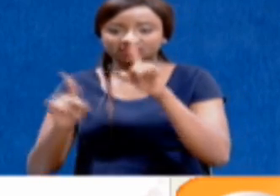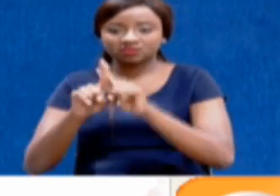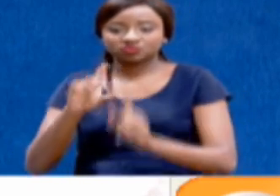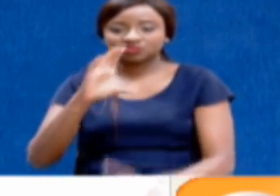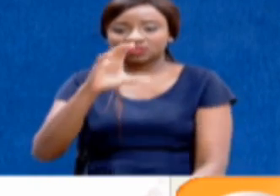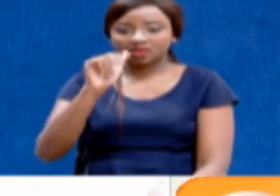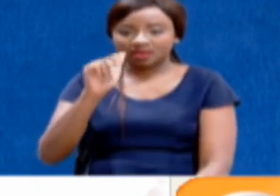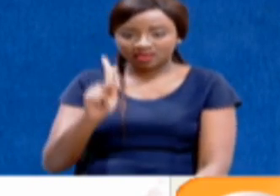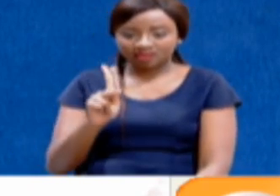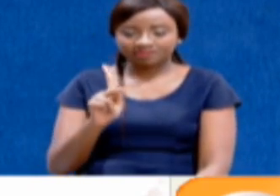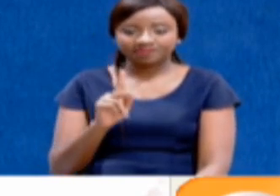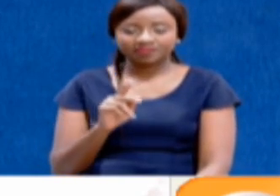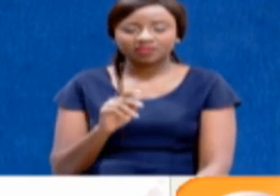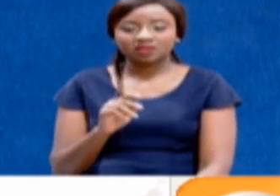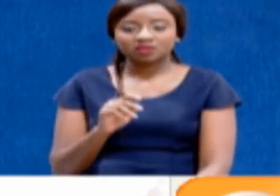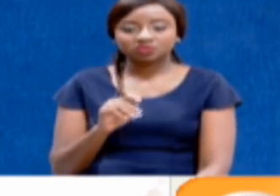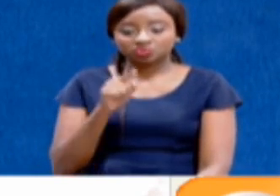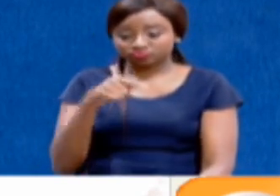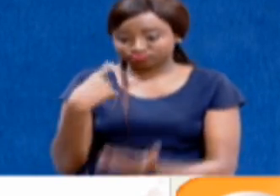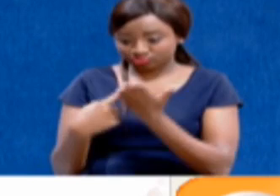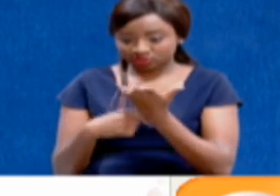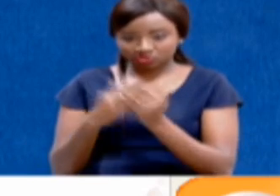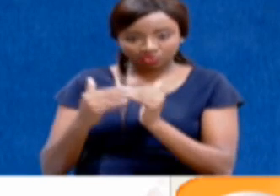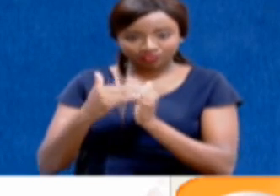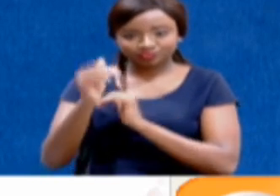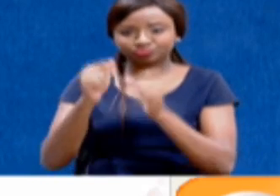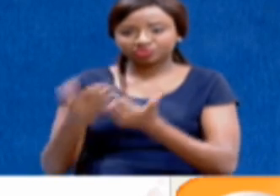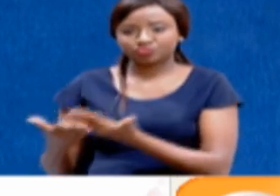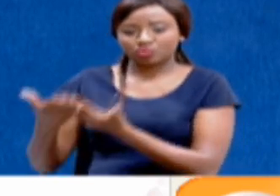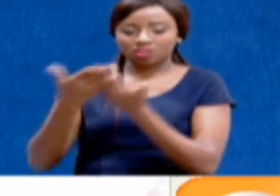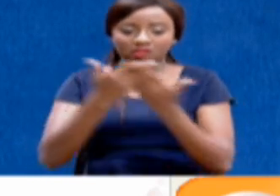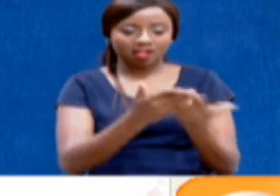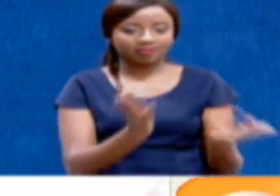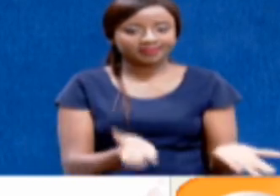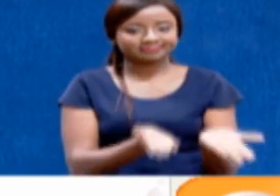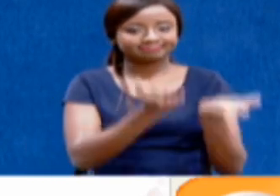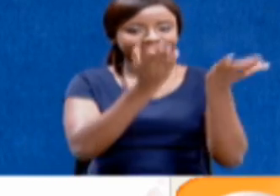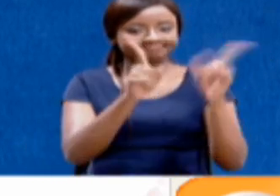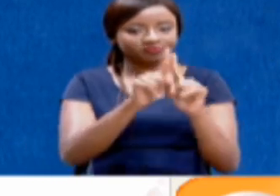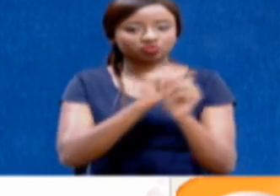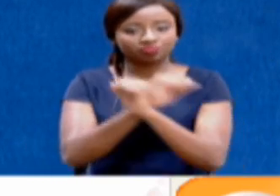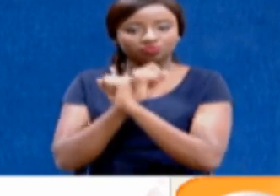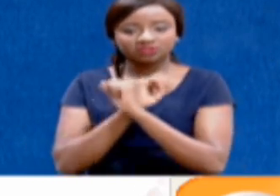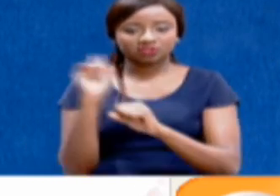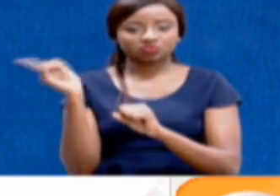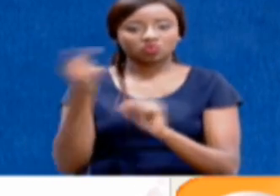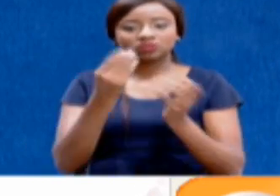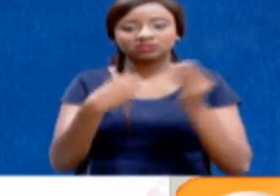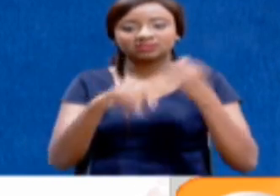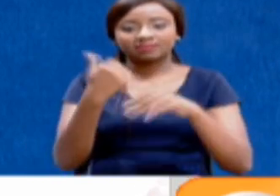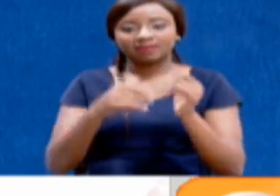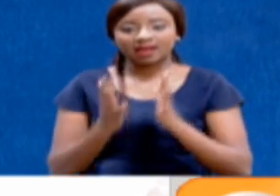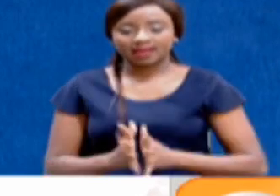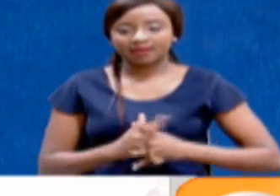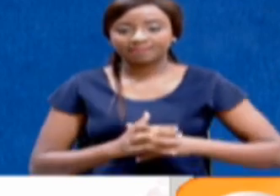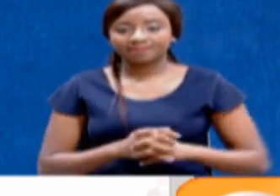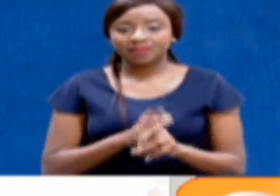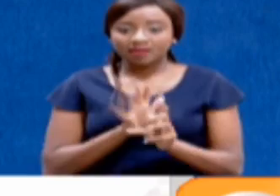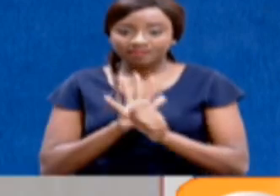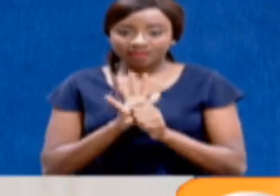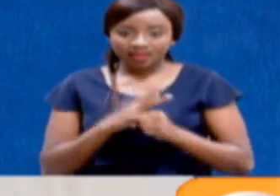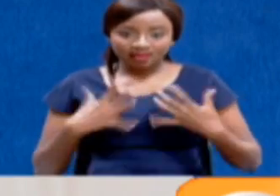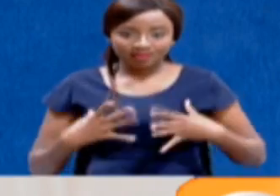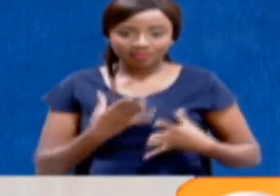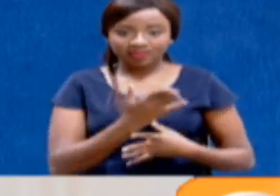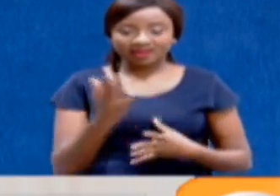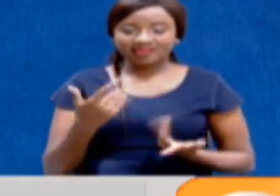CAK. And those discussions will bear fruit that will ensure that we protect all the suppliers who have supplied to them. Many people have